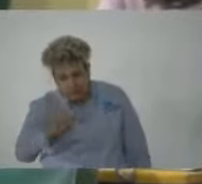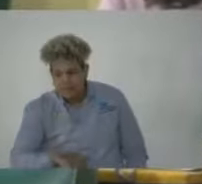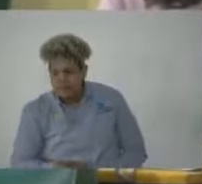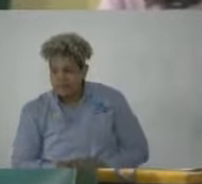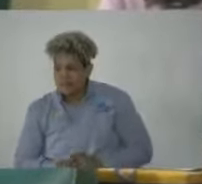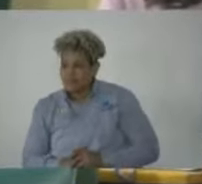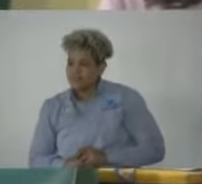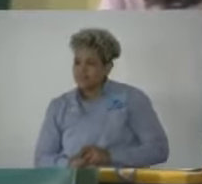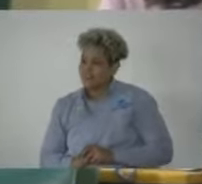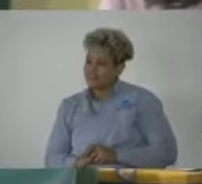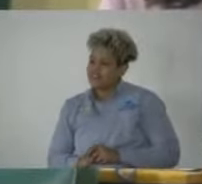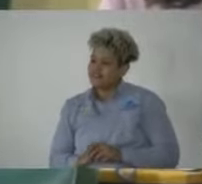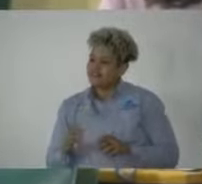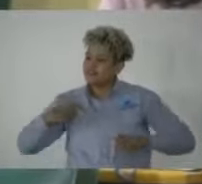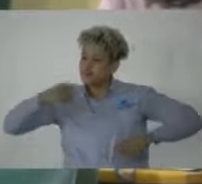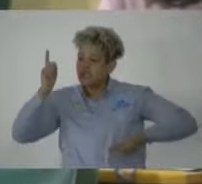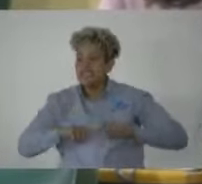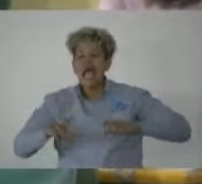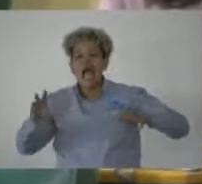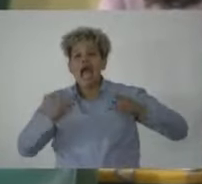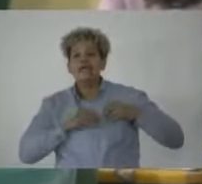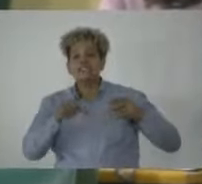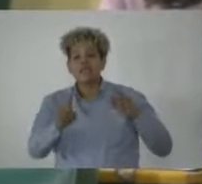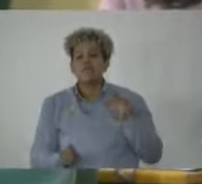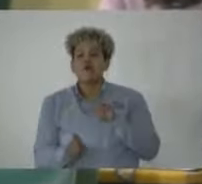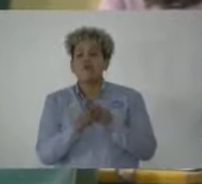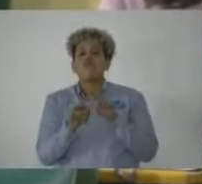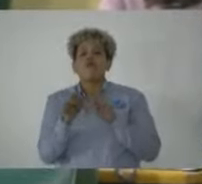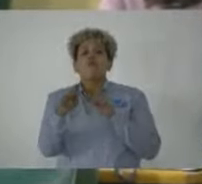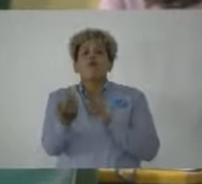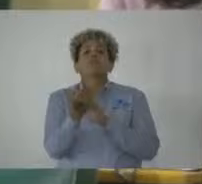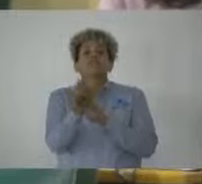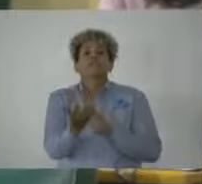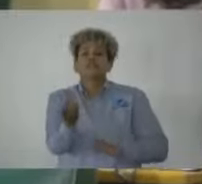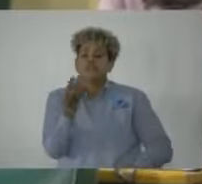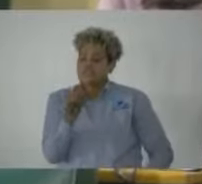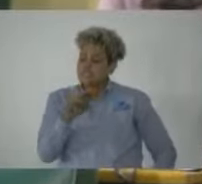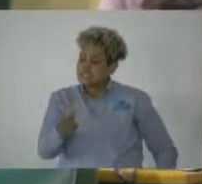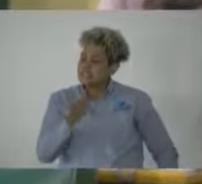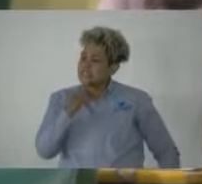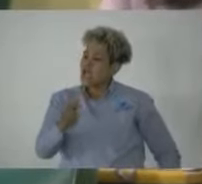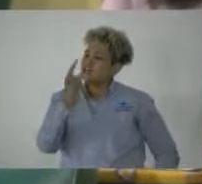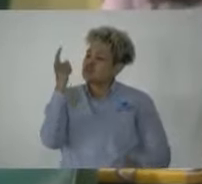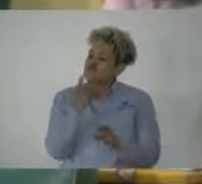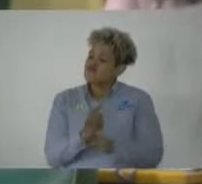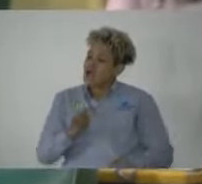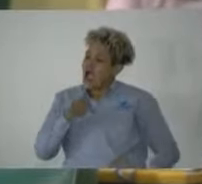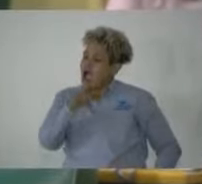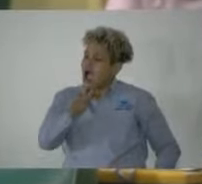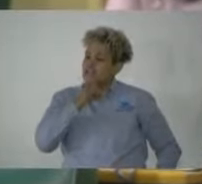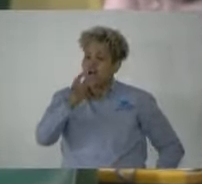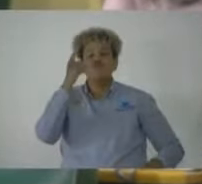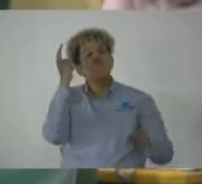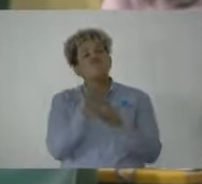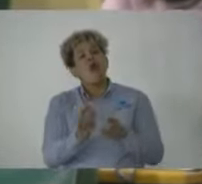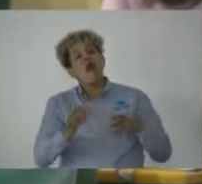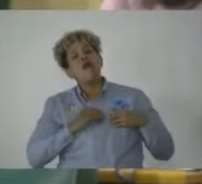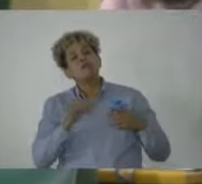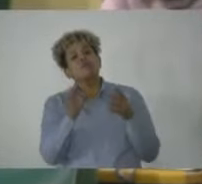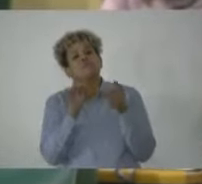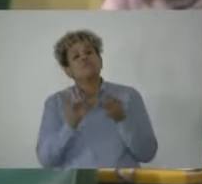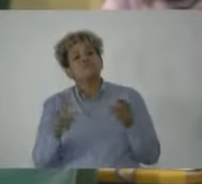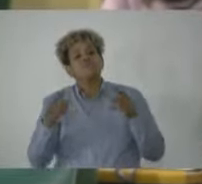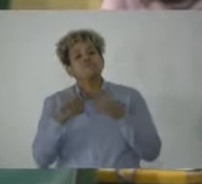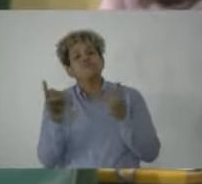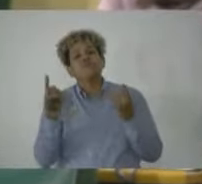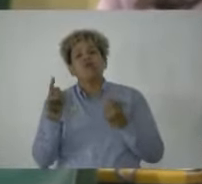We cannot tolerate this coming from an opposition leader, Madam Speaker. It is not right. It is not right, Madam Speaker.